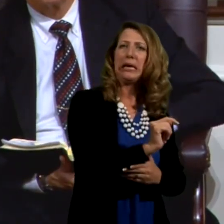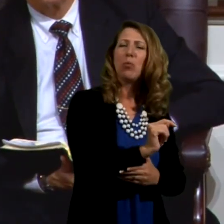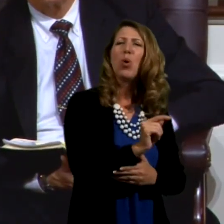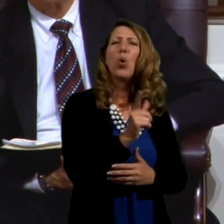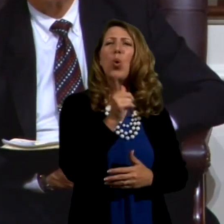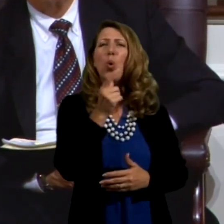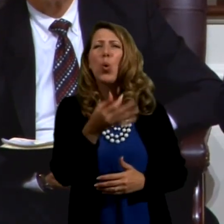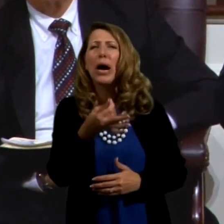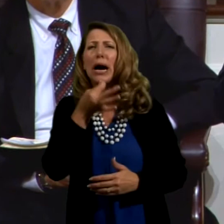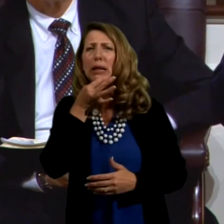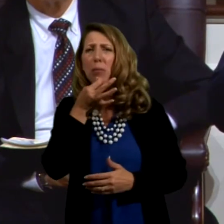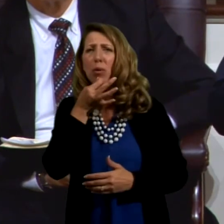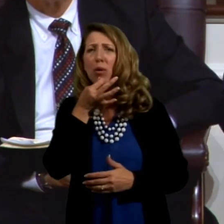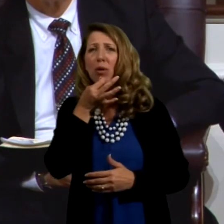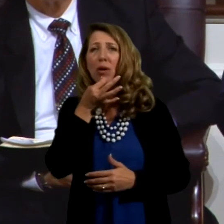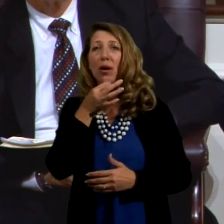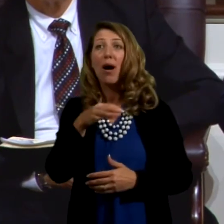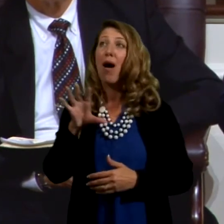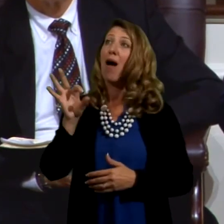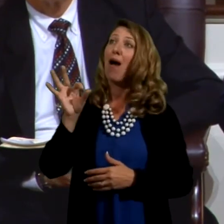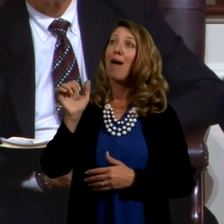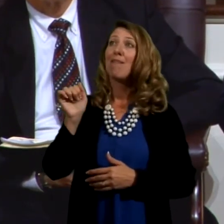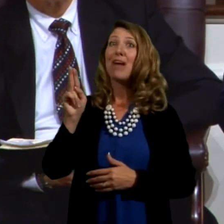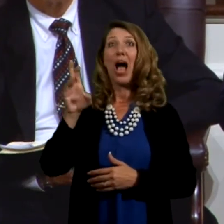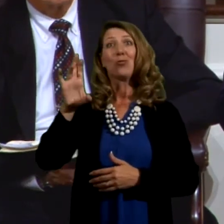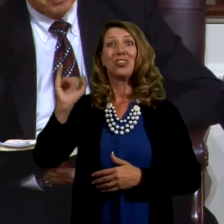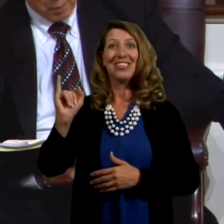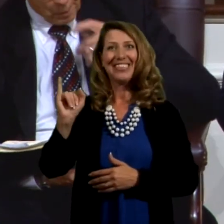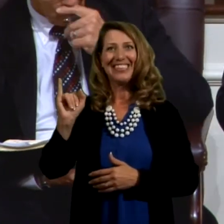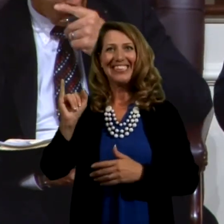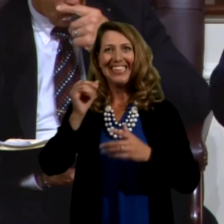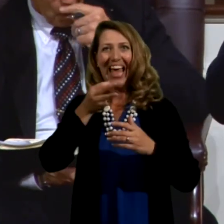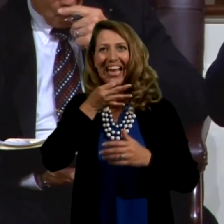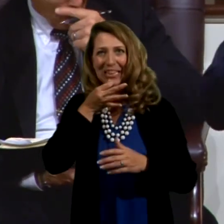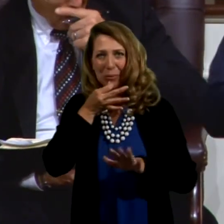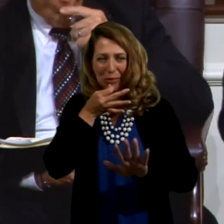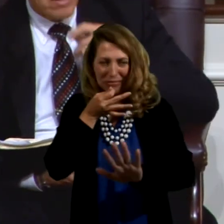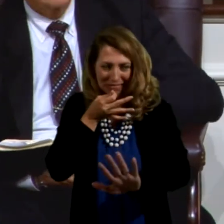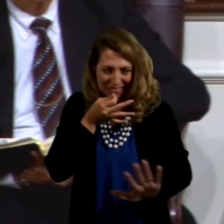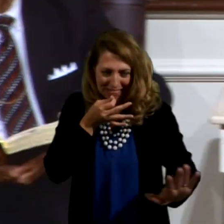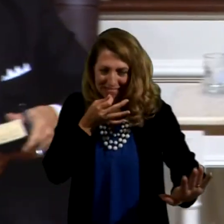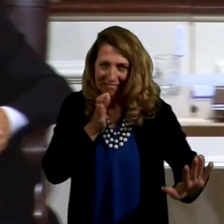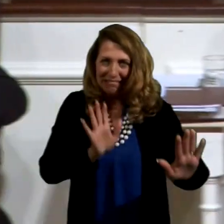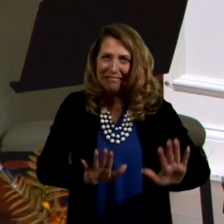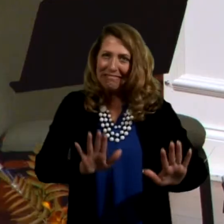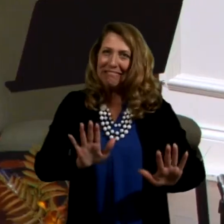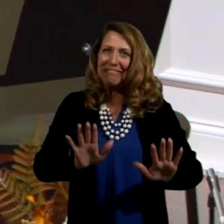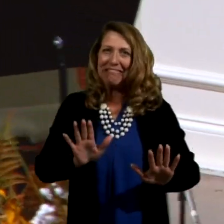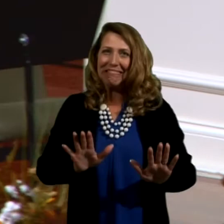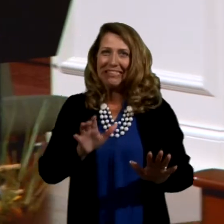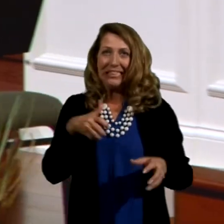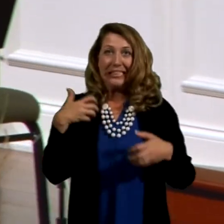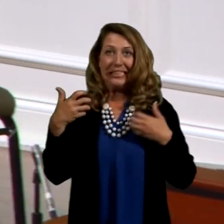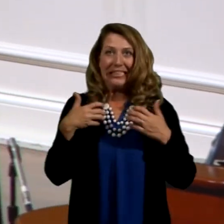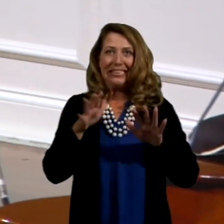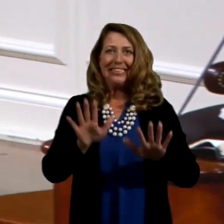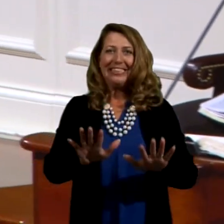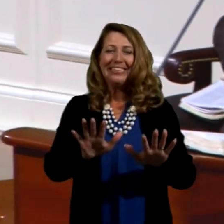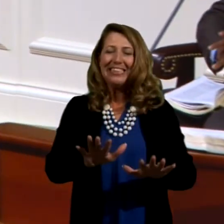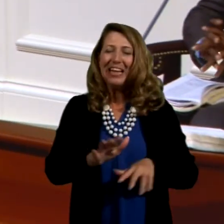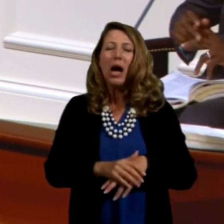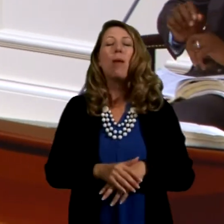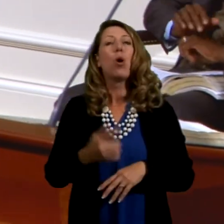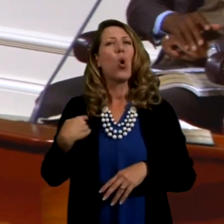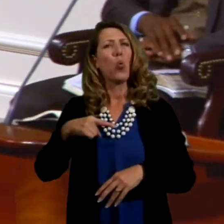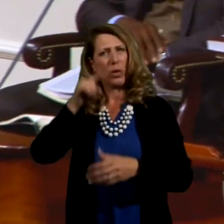expert here? Mr. Fauci is the expert, right? Okay, now calm down. Calm down. Don't get excited. We believe